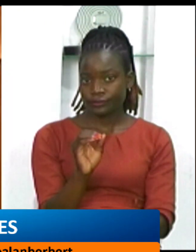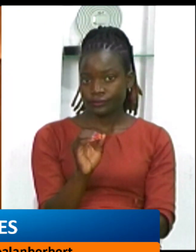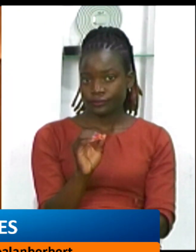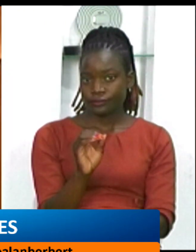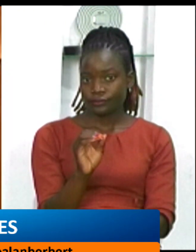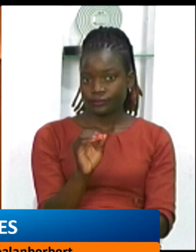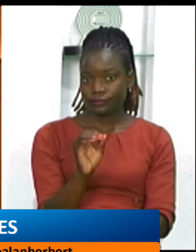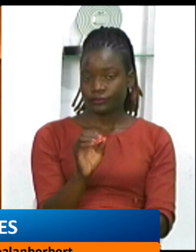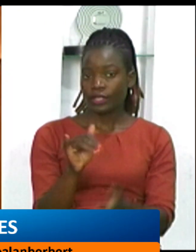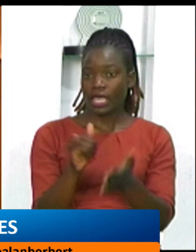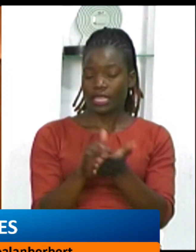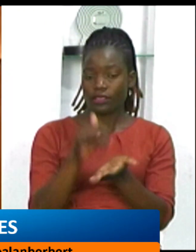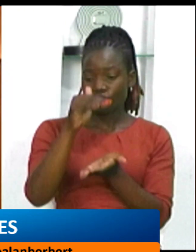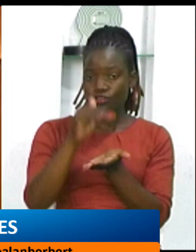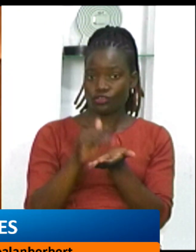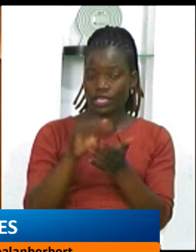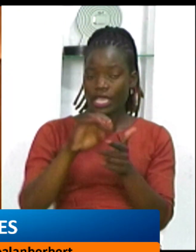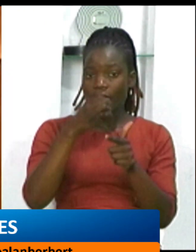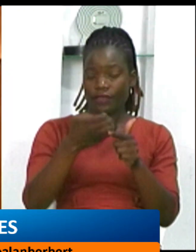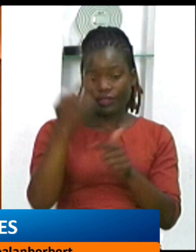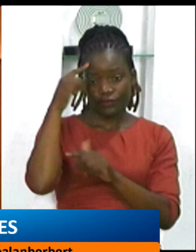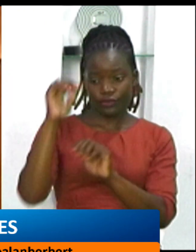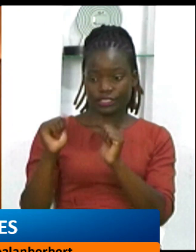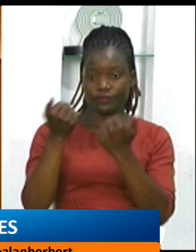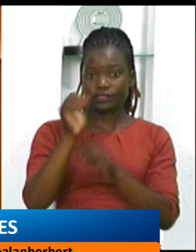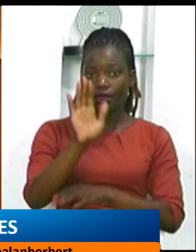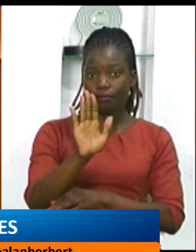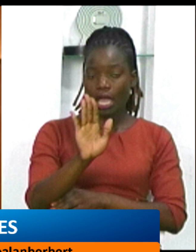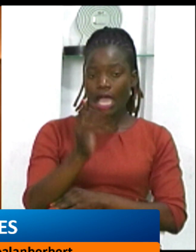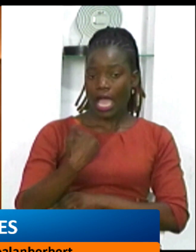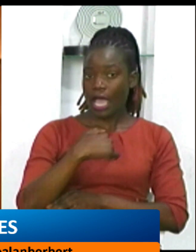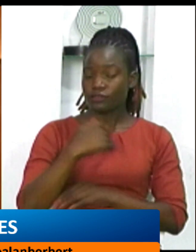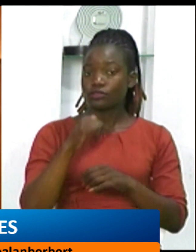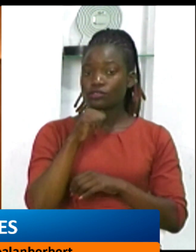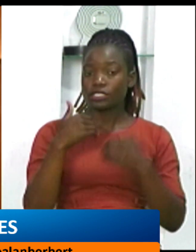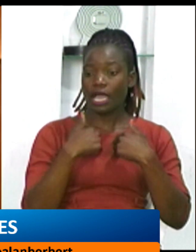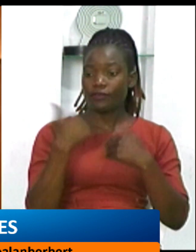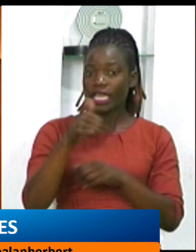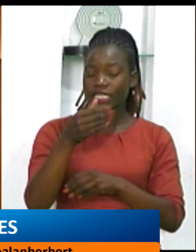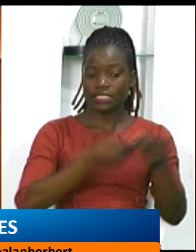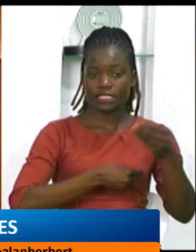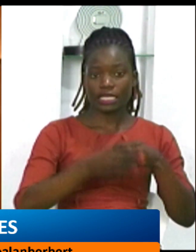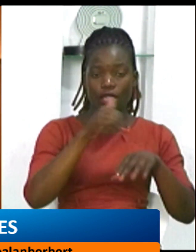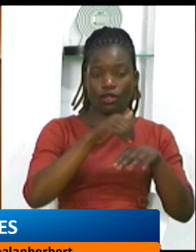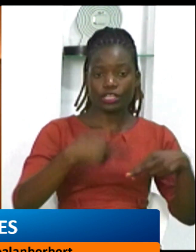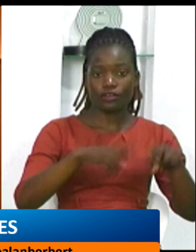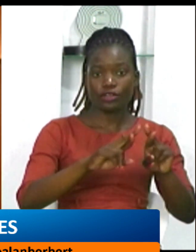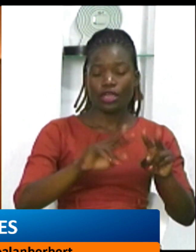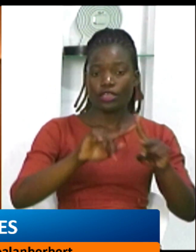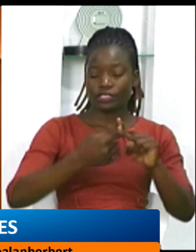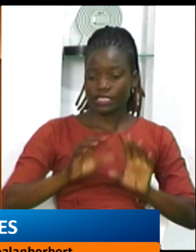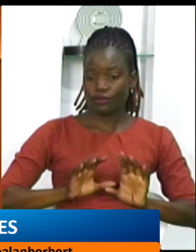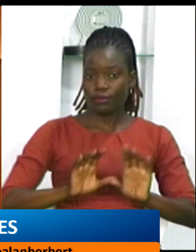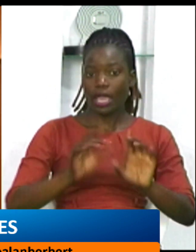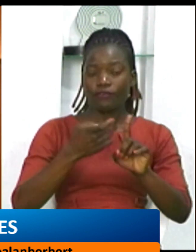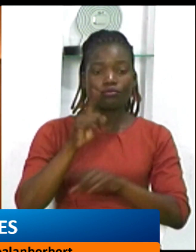That one is an irreducible minimum even for their own safety. We will not have any hawking on the roads. You start enforcing it from